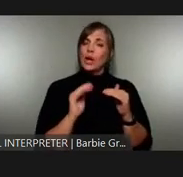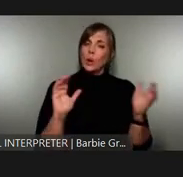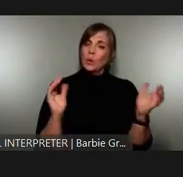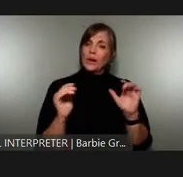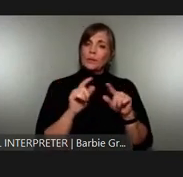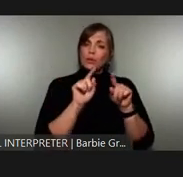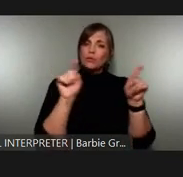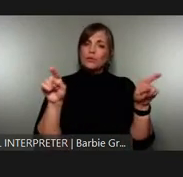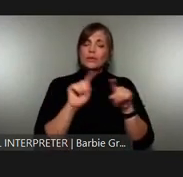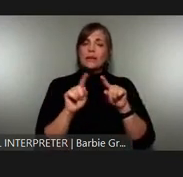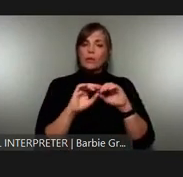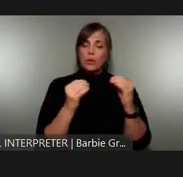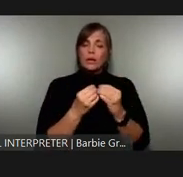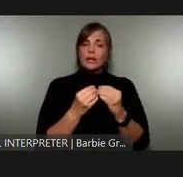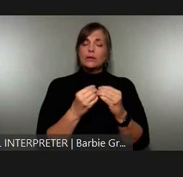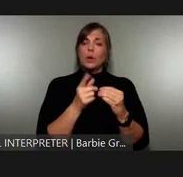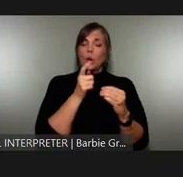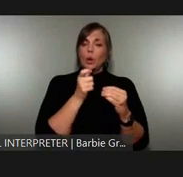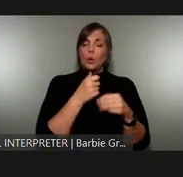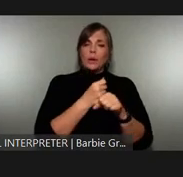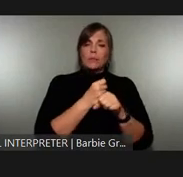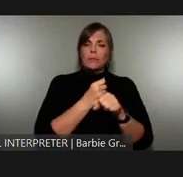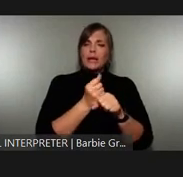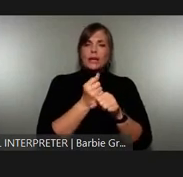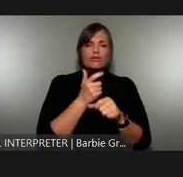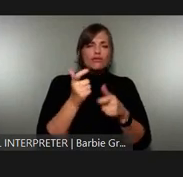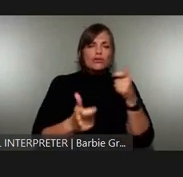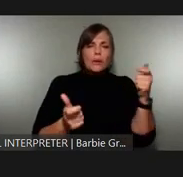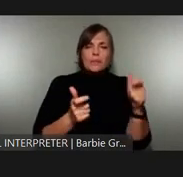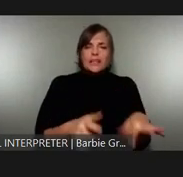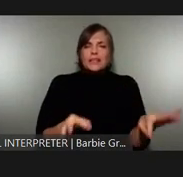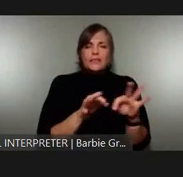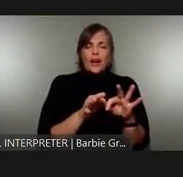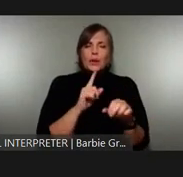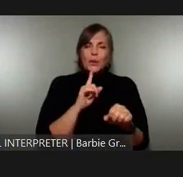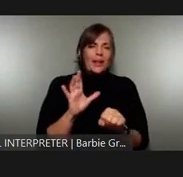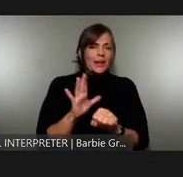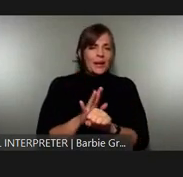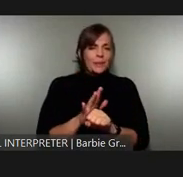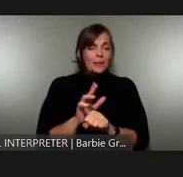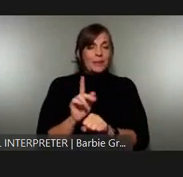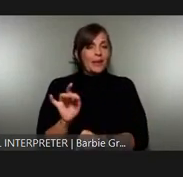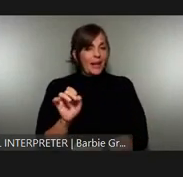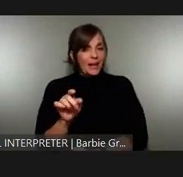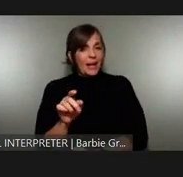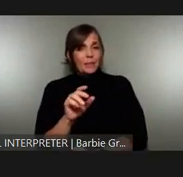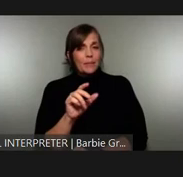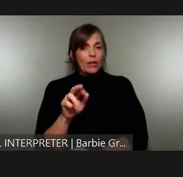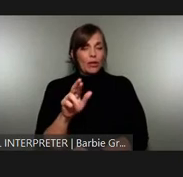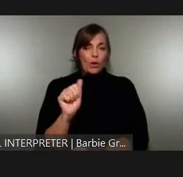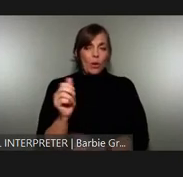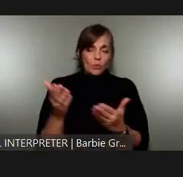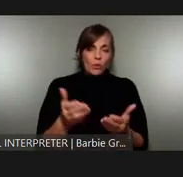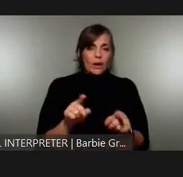private sector and public sector, that are bringing tremendous value. And the commitment that Kim has brought and Laura